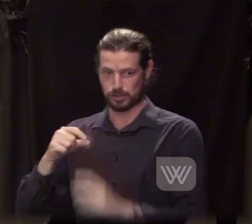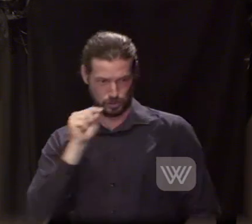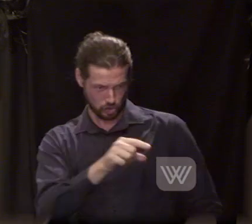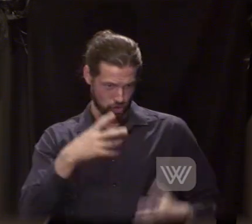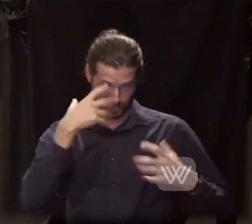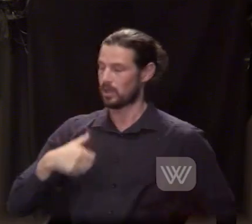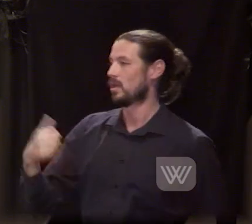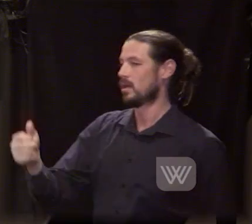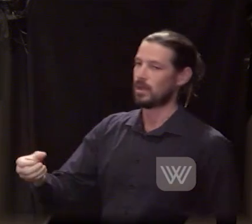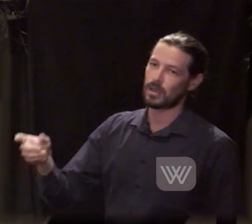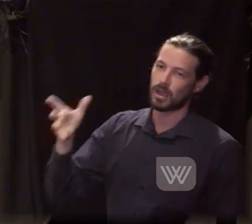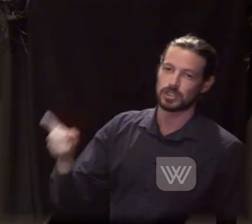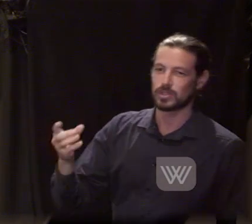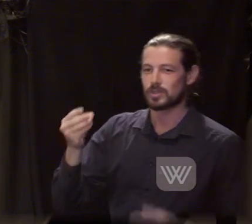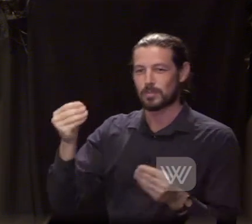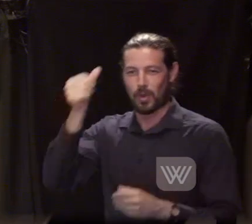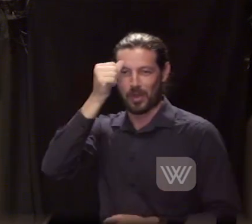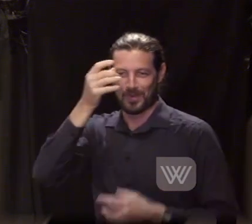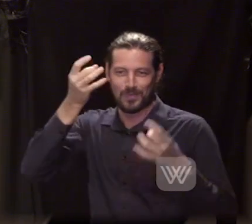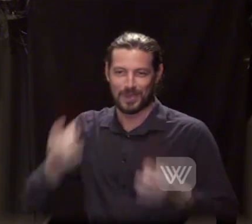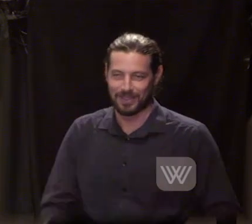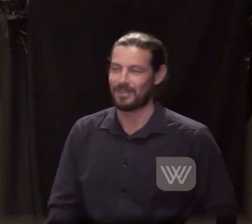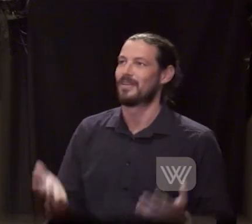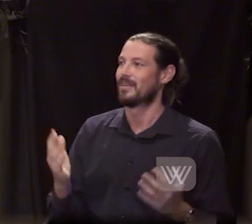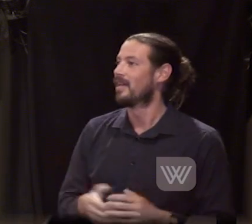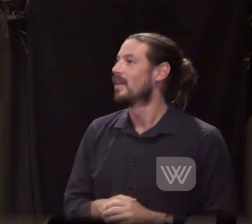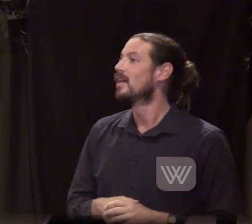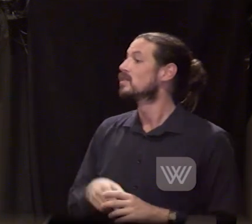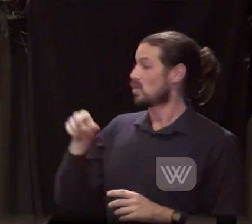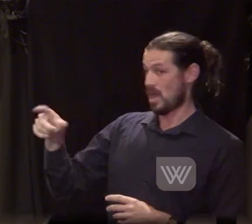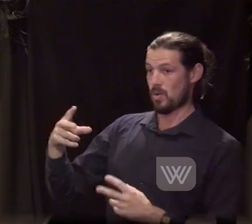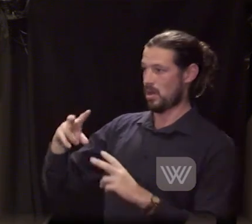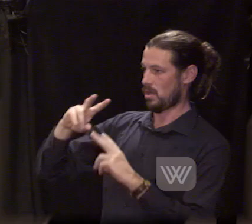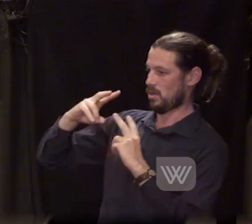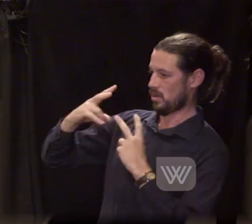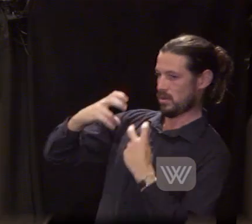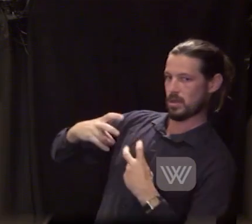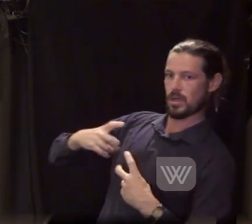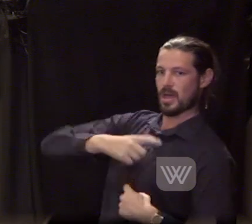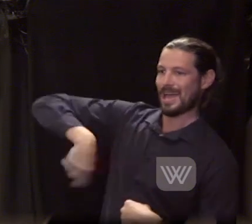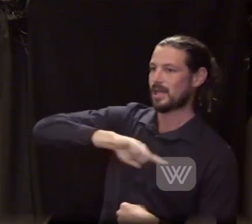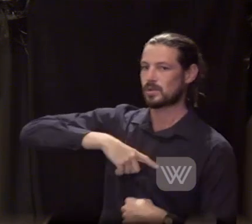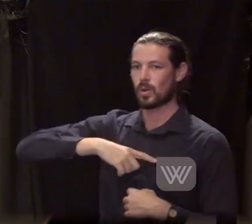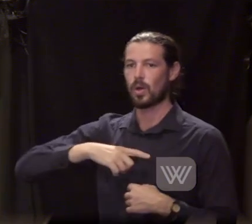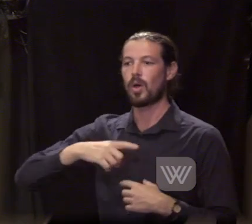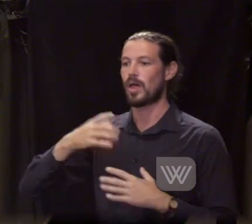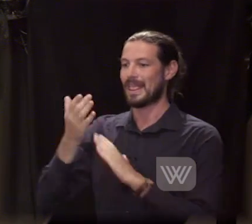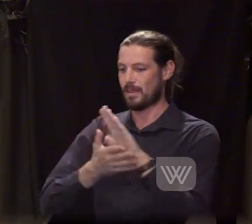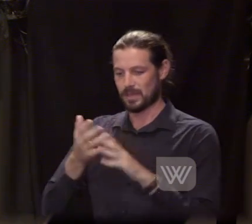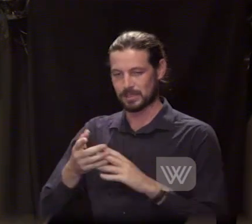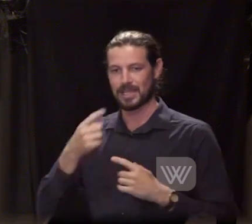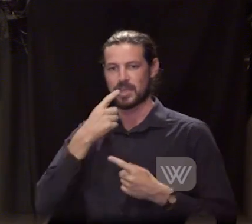kidding. So yeah, the idea, they were studying that on all of us because they want to be able to send that technology